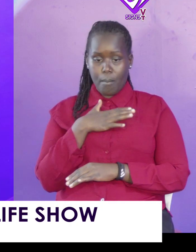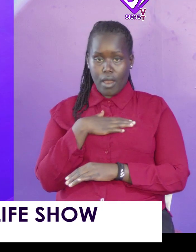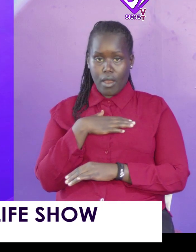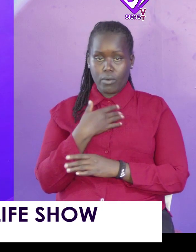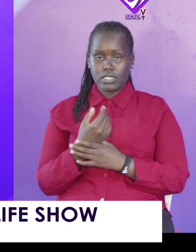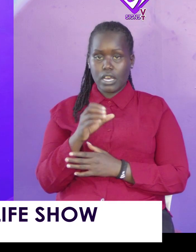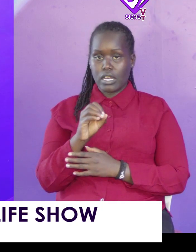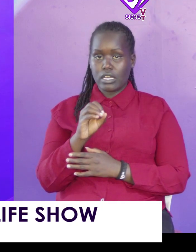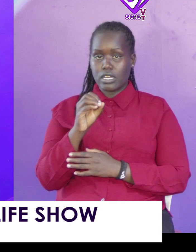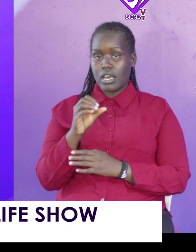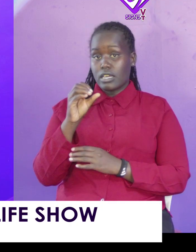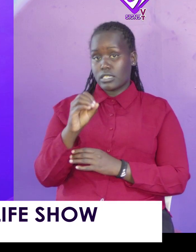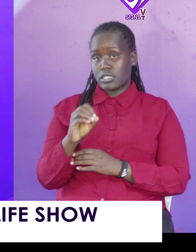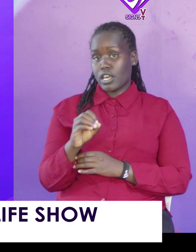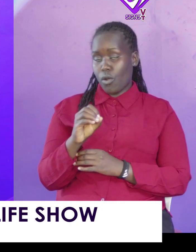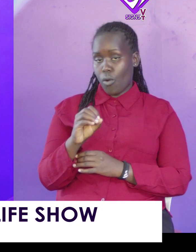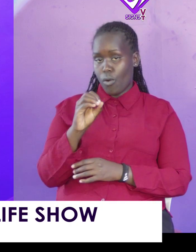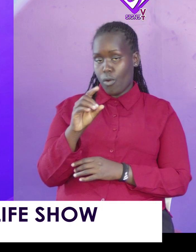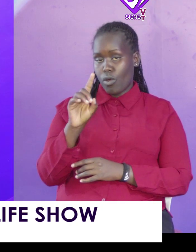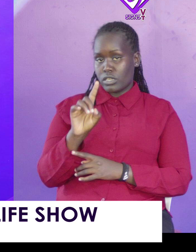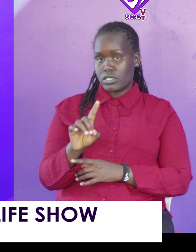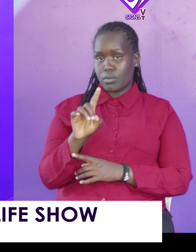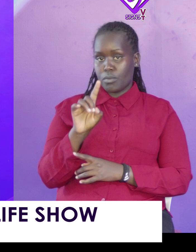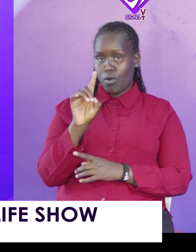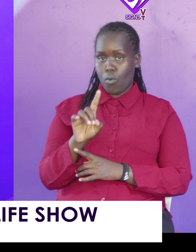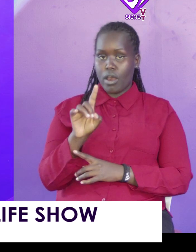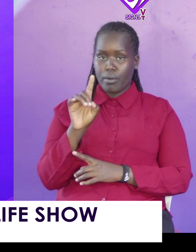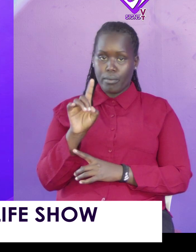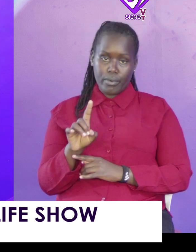0111980384. I will say that number again,